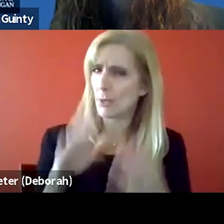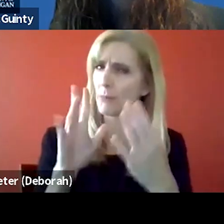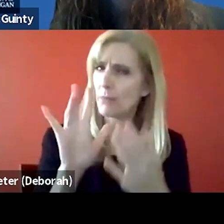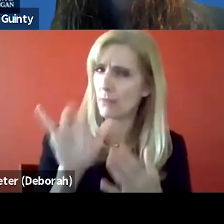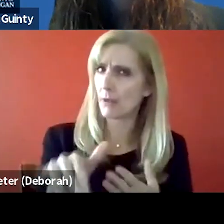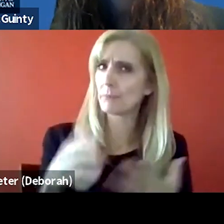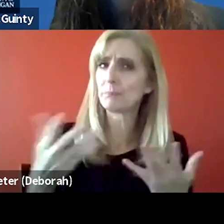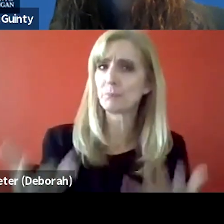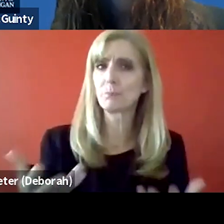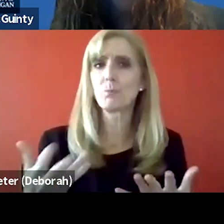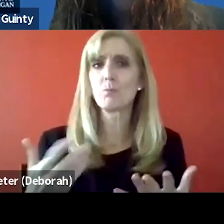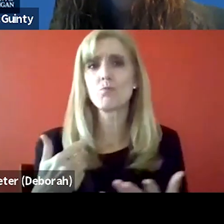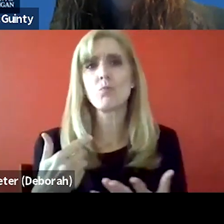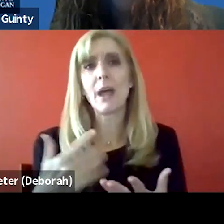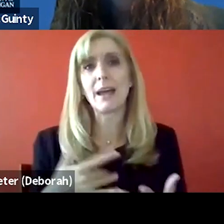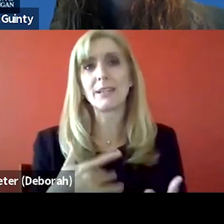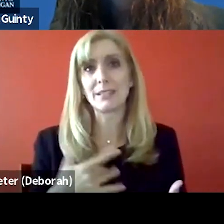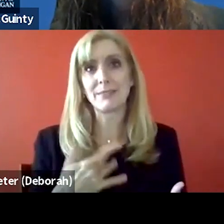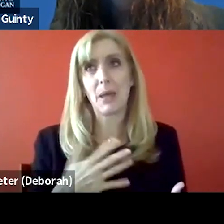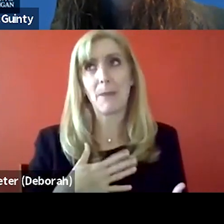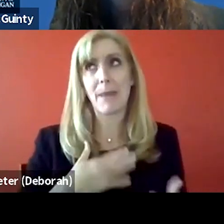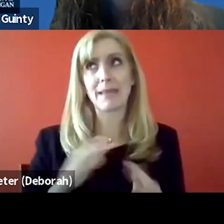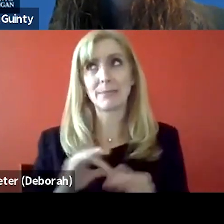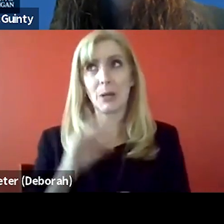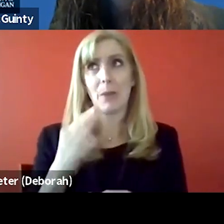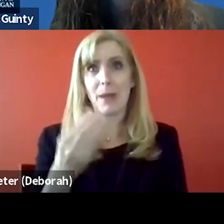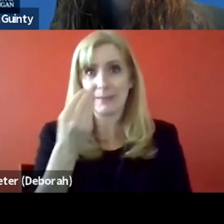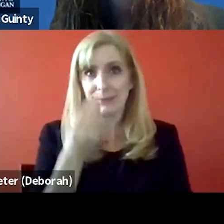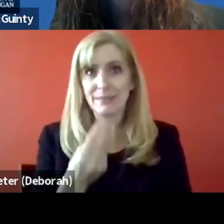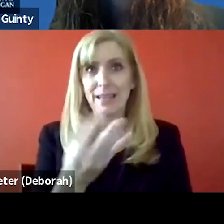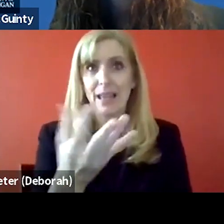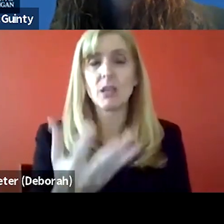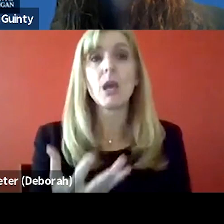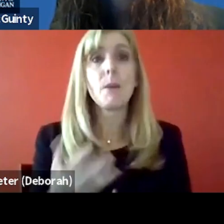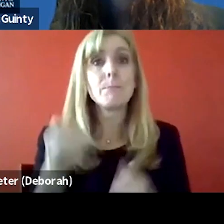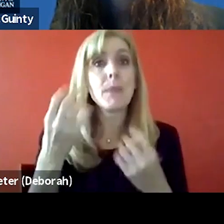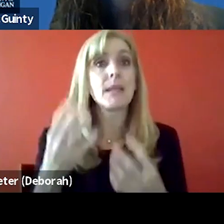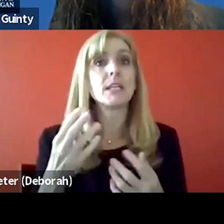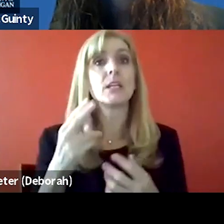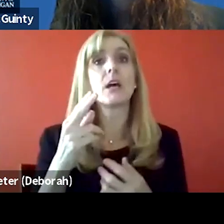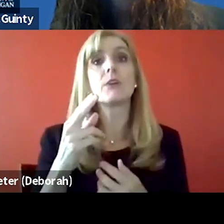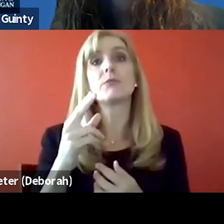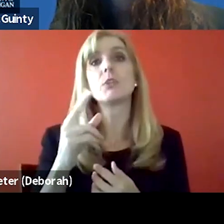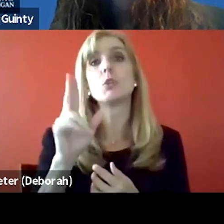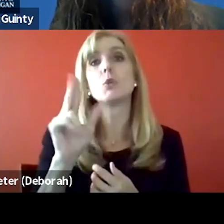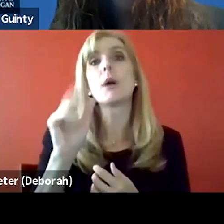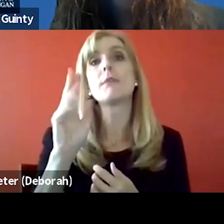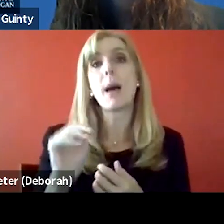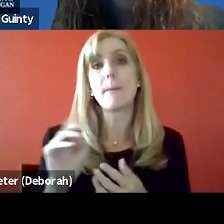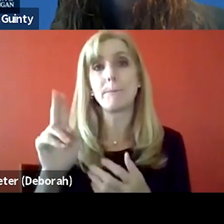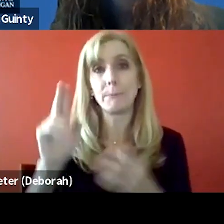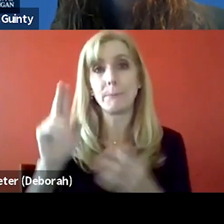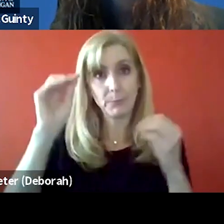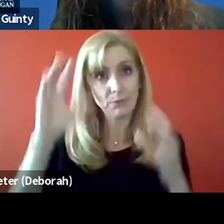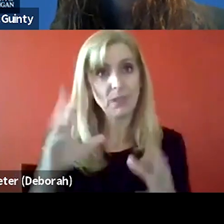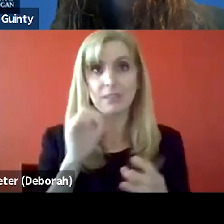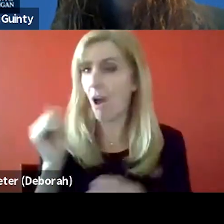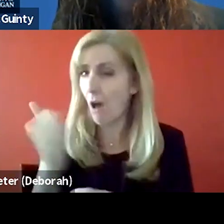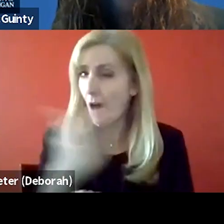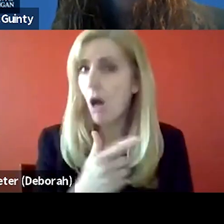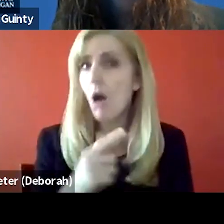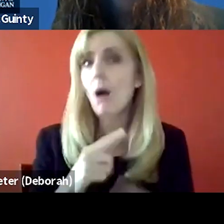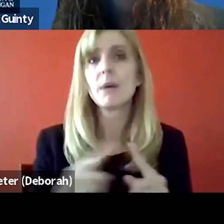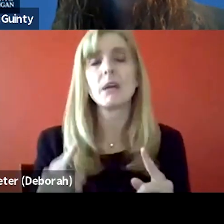just felt in my spirit to say that a lot of the University of Michigan professors, not all, but I noticed